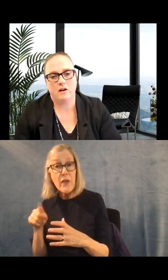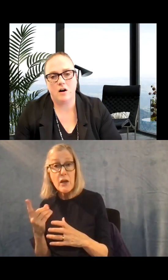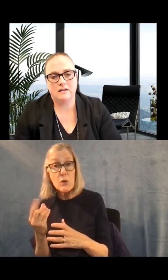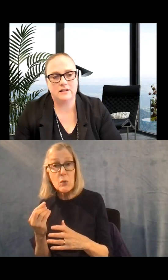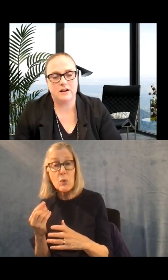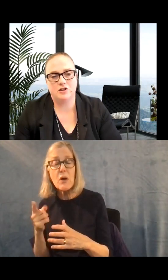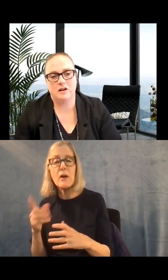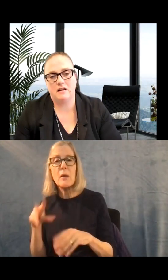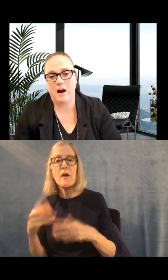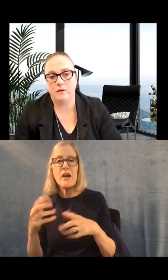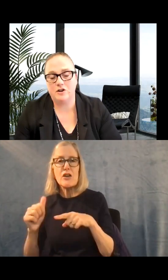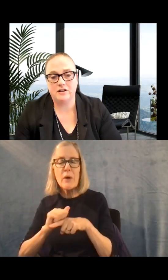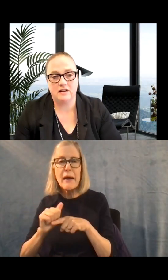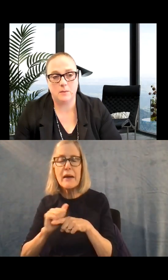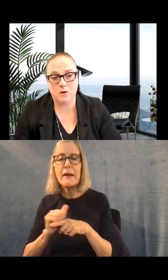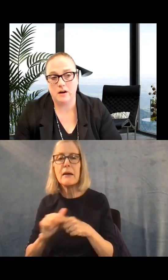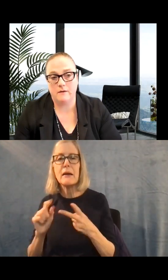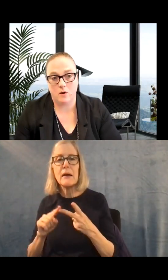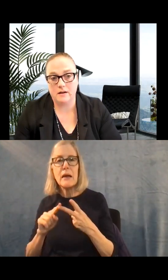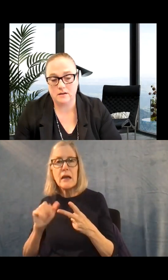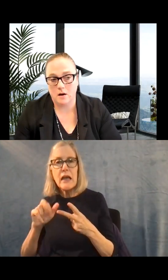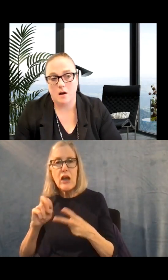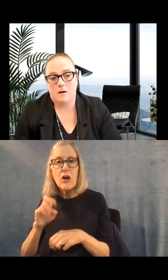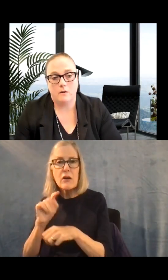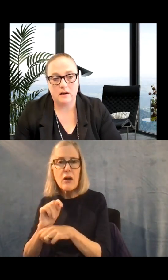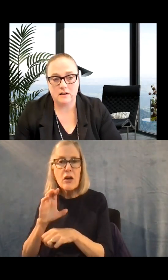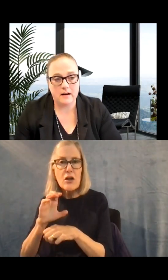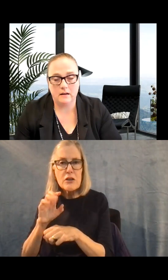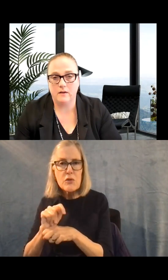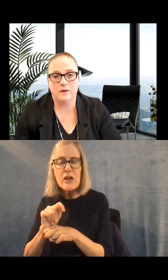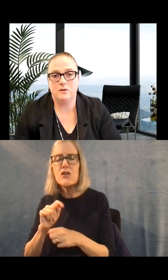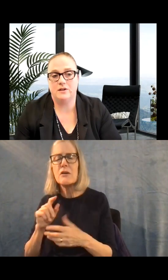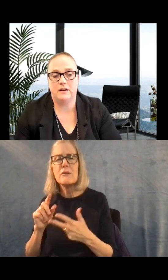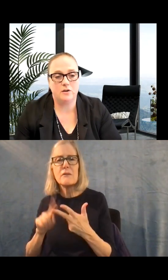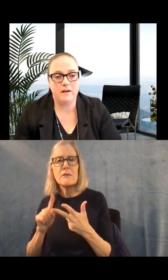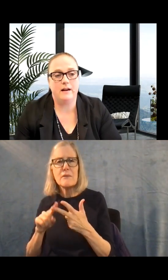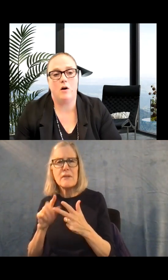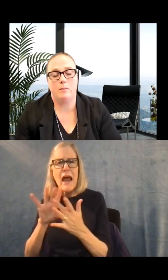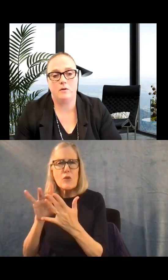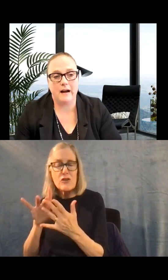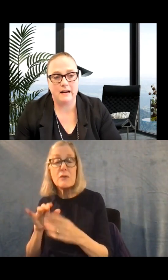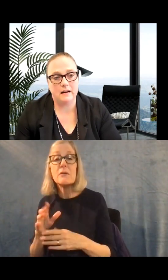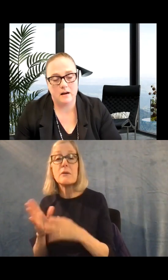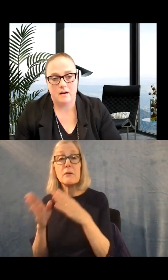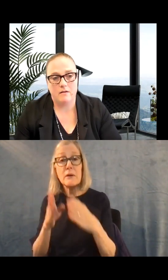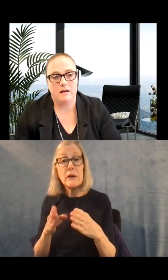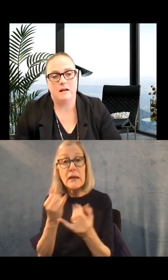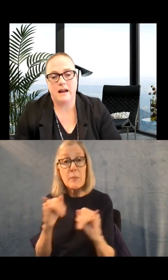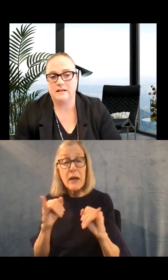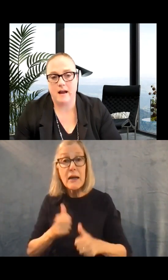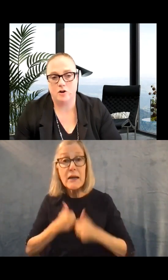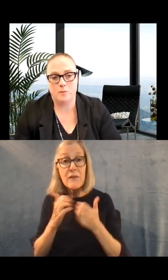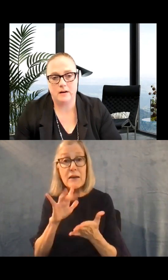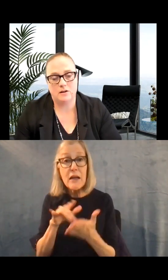training, the care consultation, and the outreach into the community for us. For the Independent Living Resource Center, they are providing